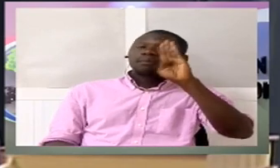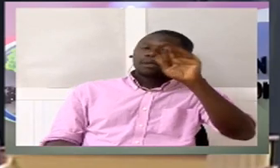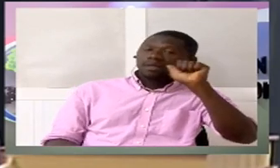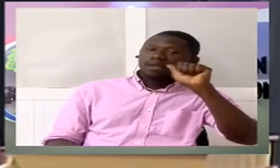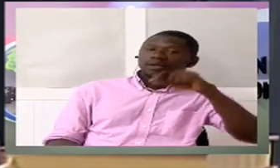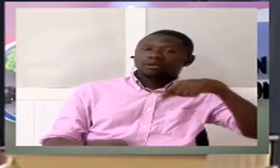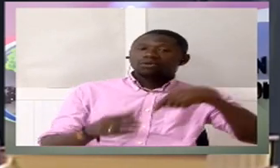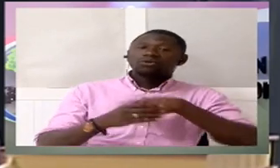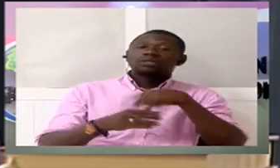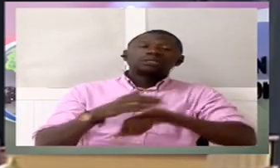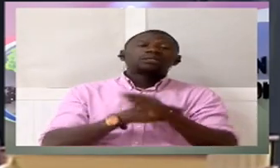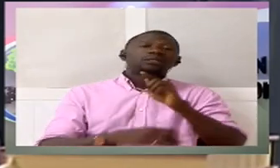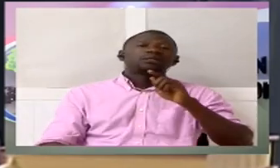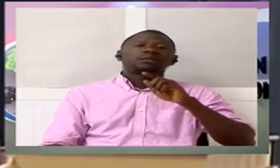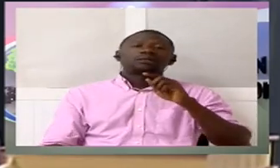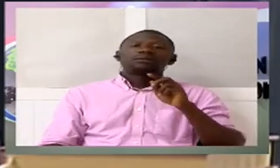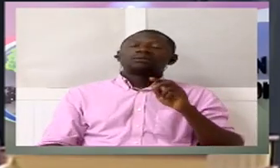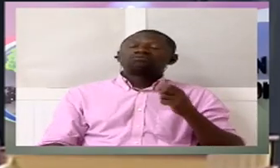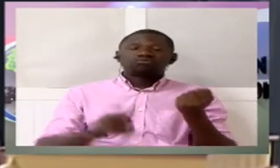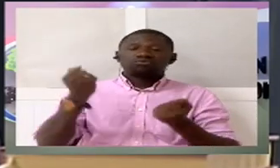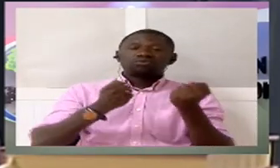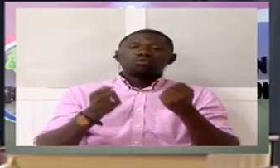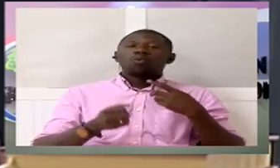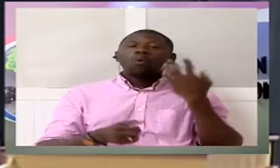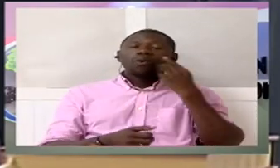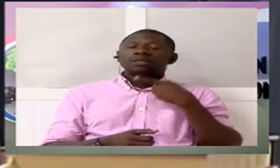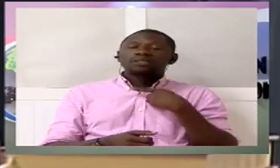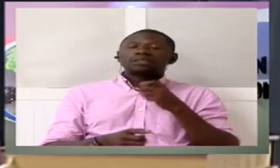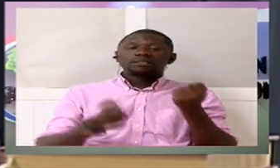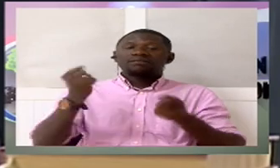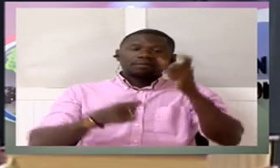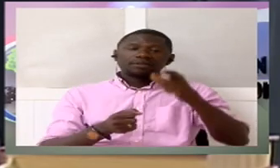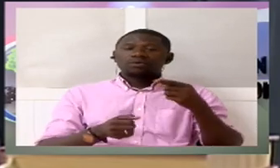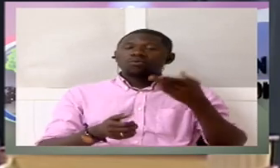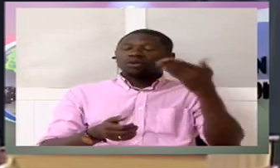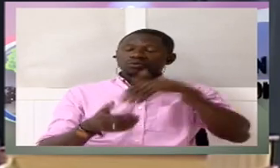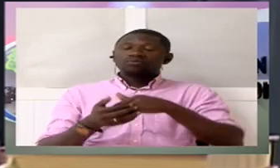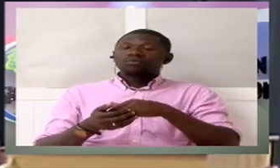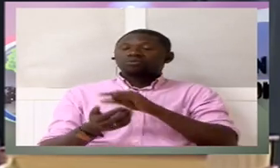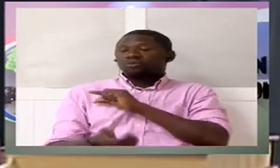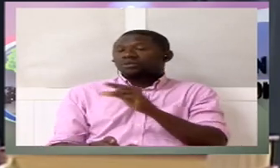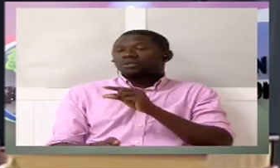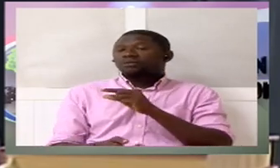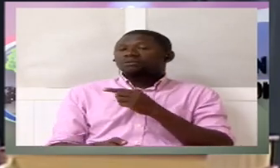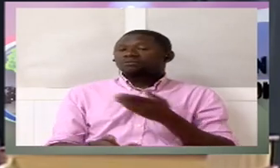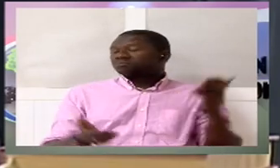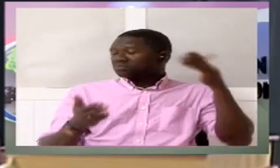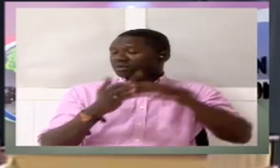the vehicle. When he went for that pee-in, he never came back again. The